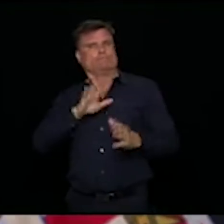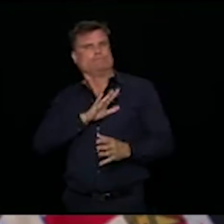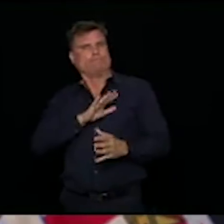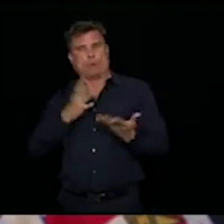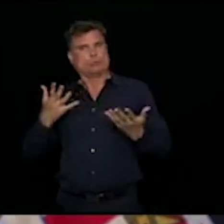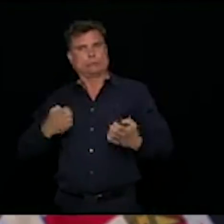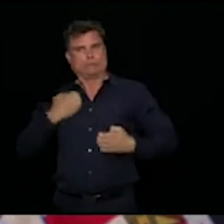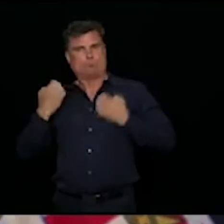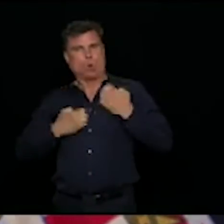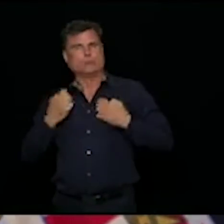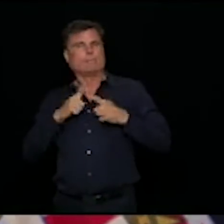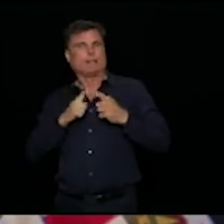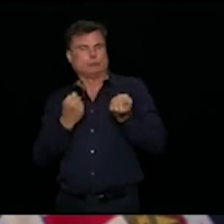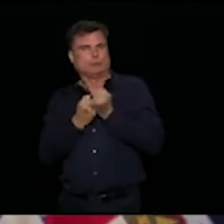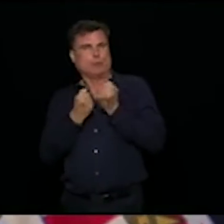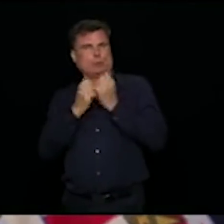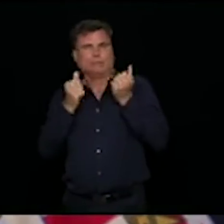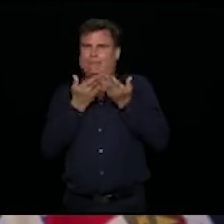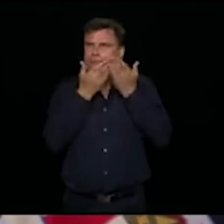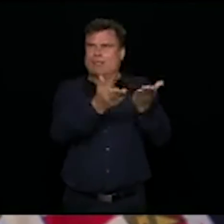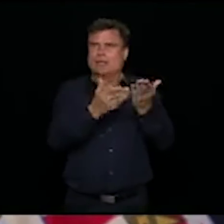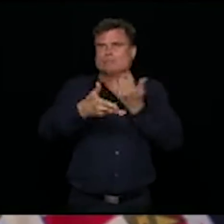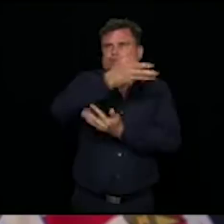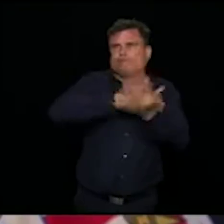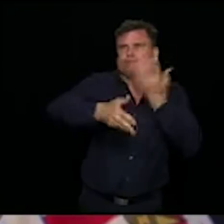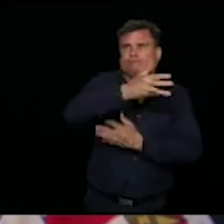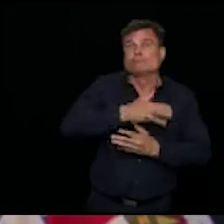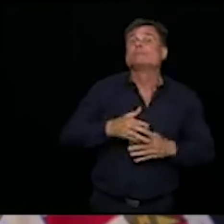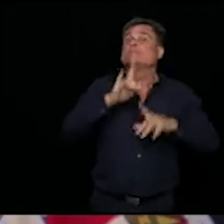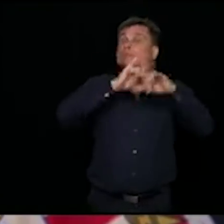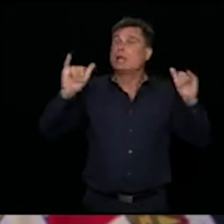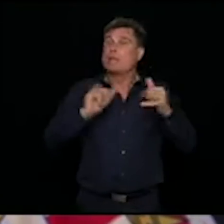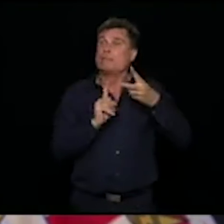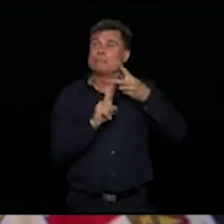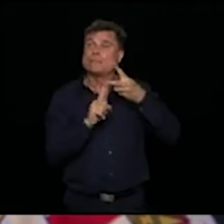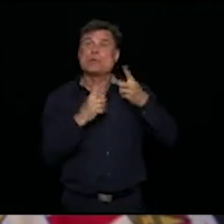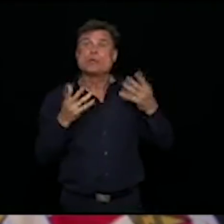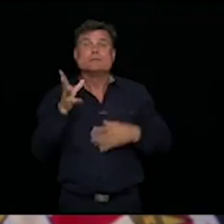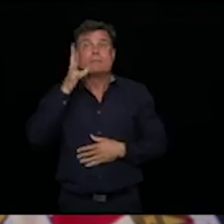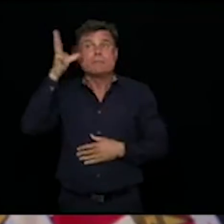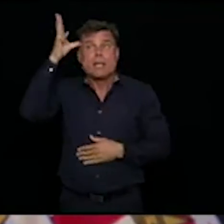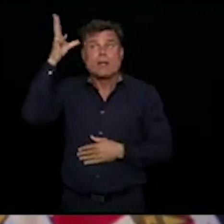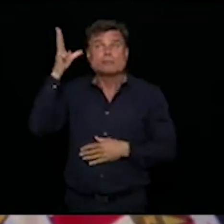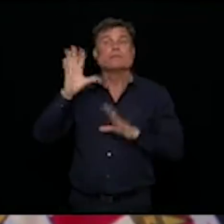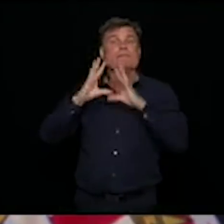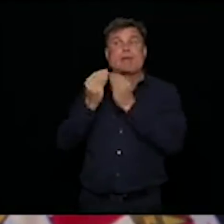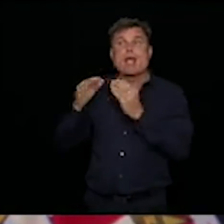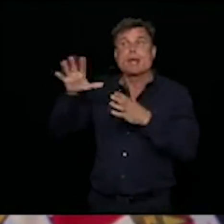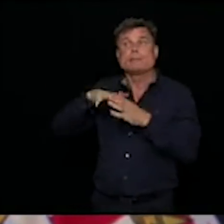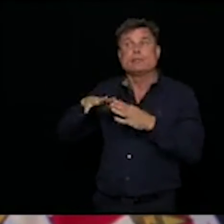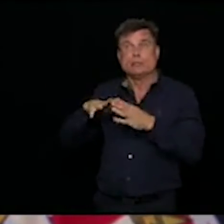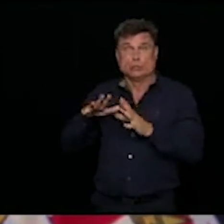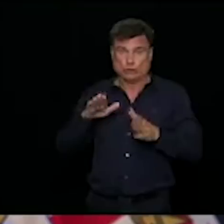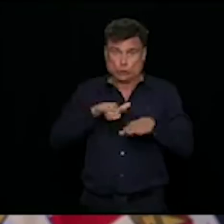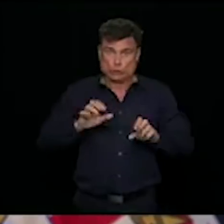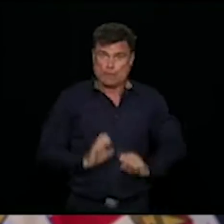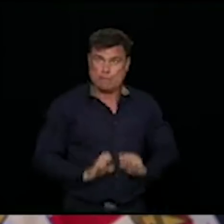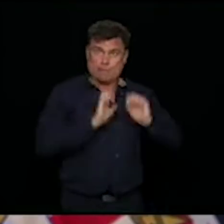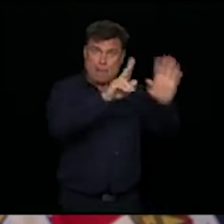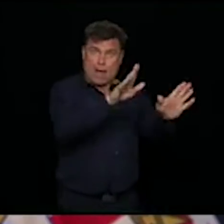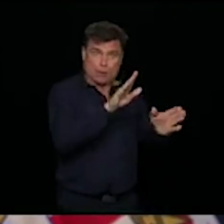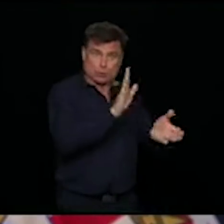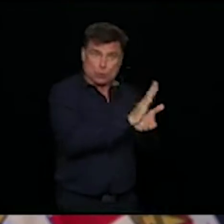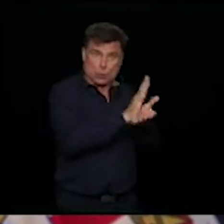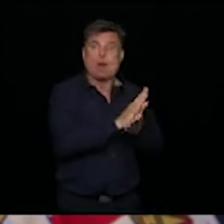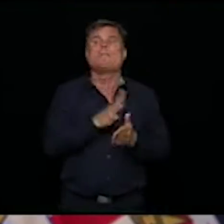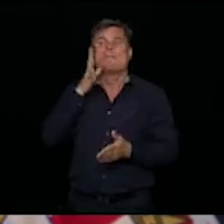well as an important education. Being back in school is also crucial for the many parents and families to be